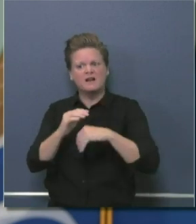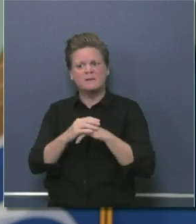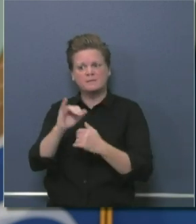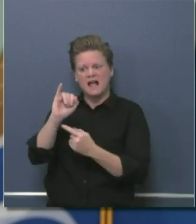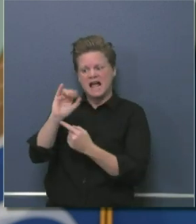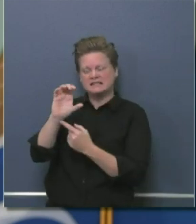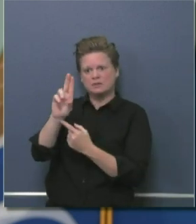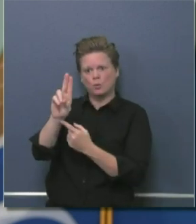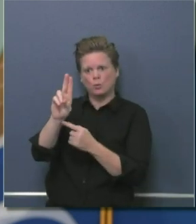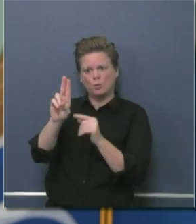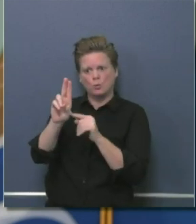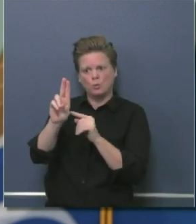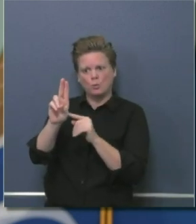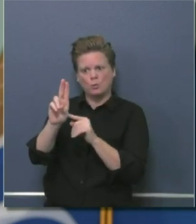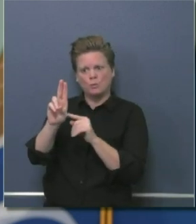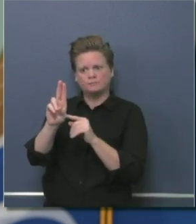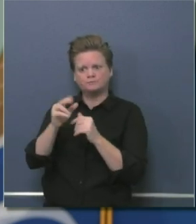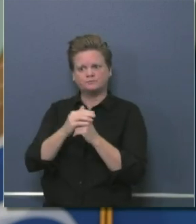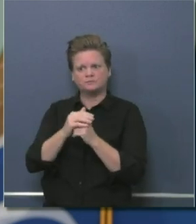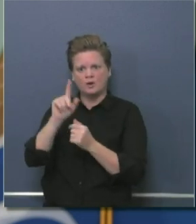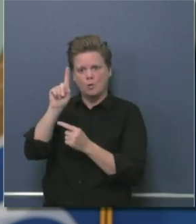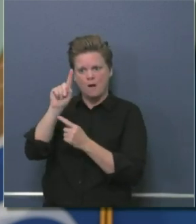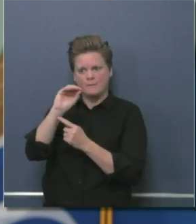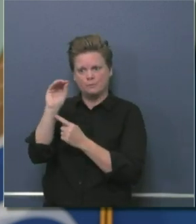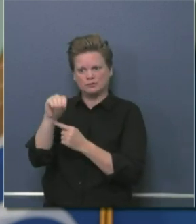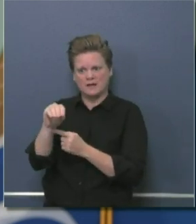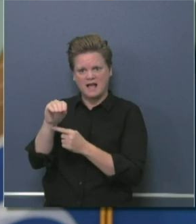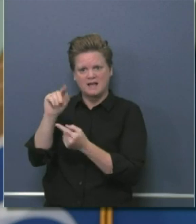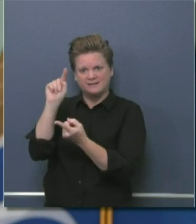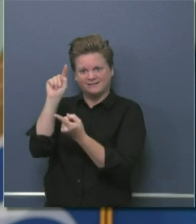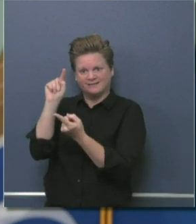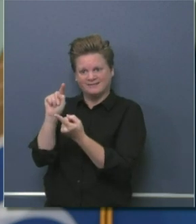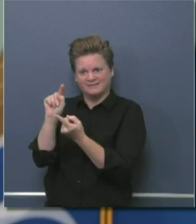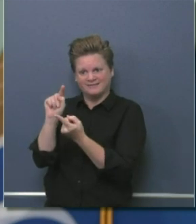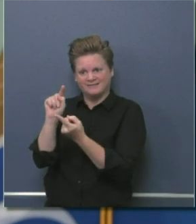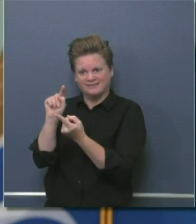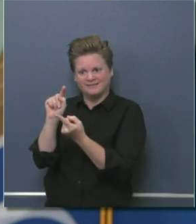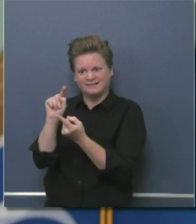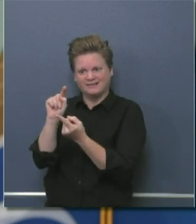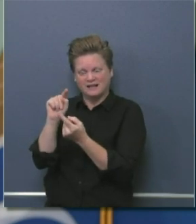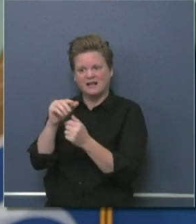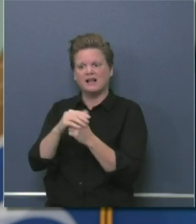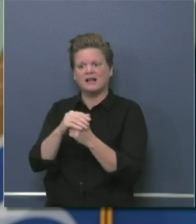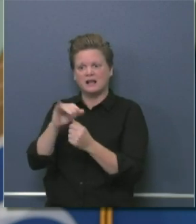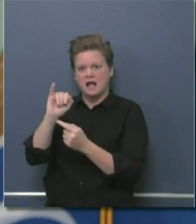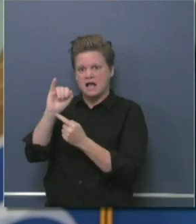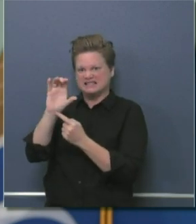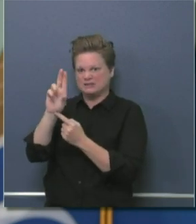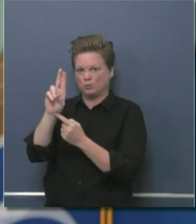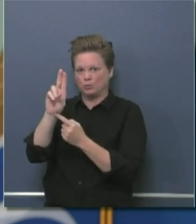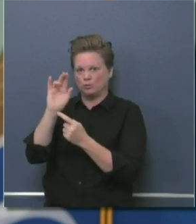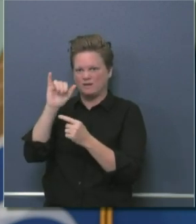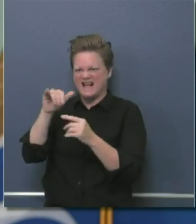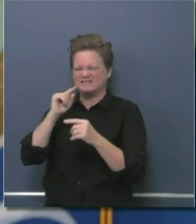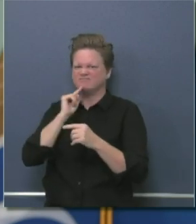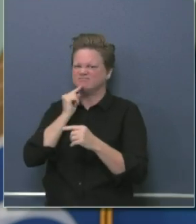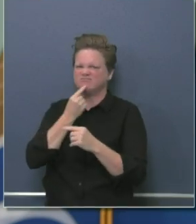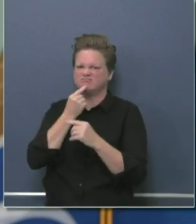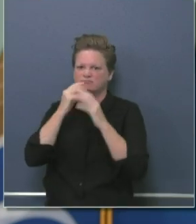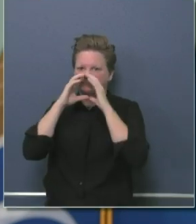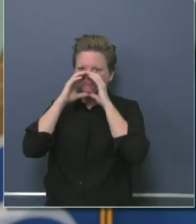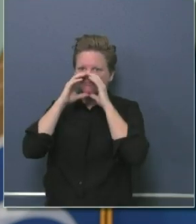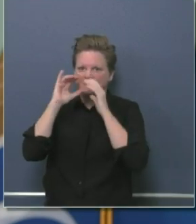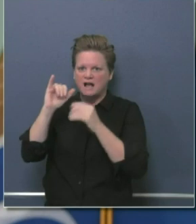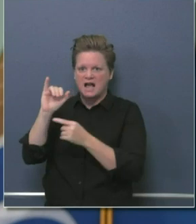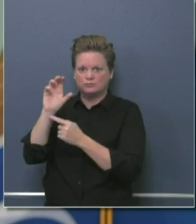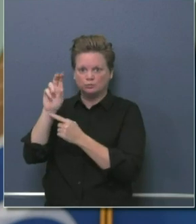and 1.5% respectively. So that was encouraging news. We had a very, relative, and